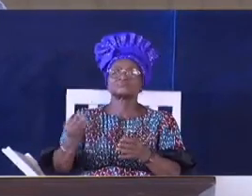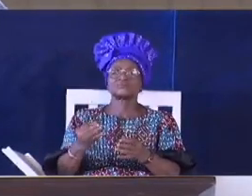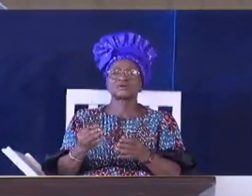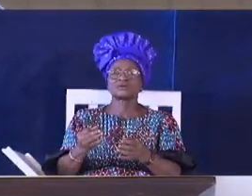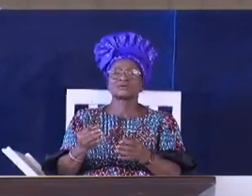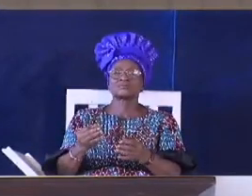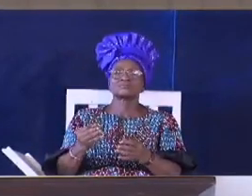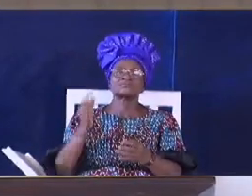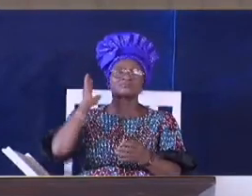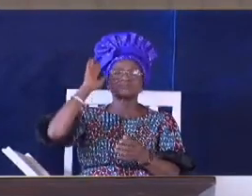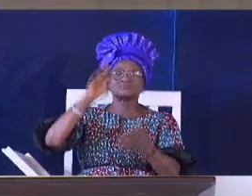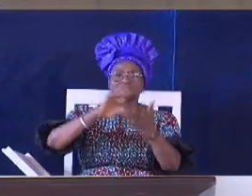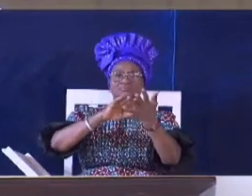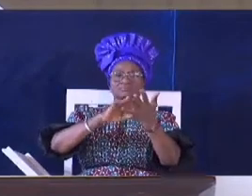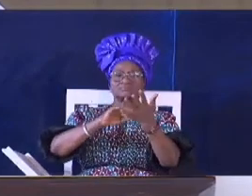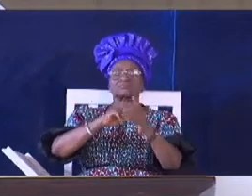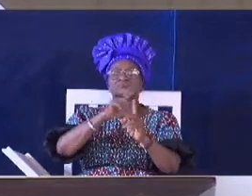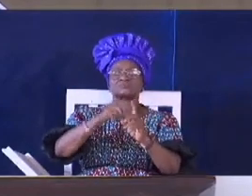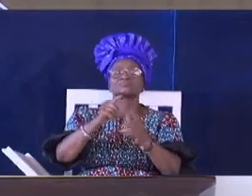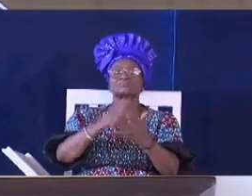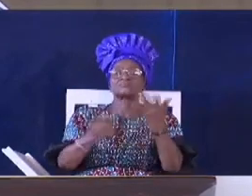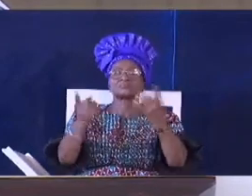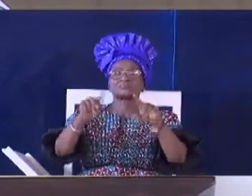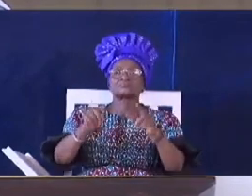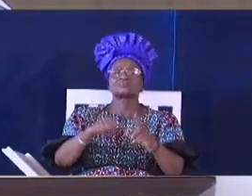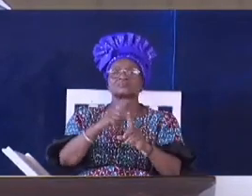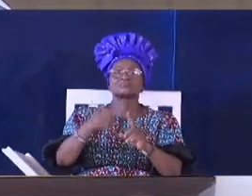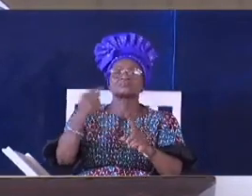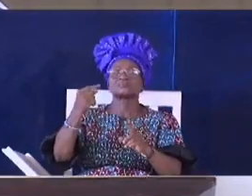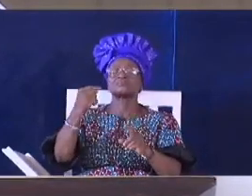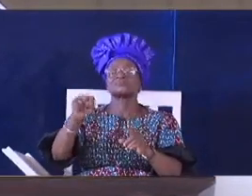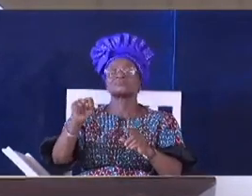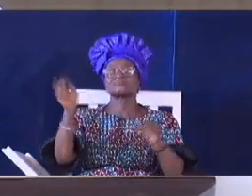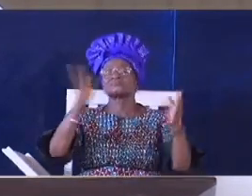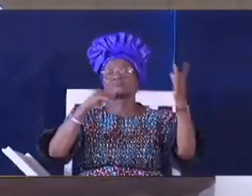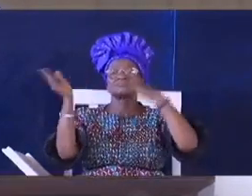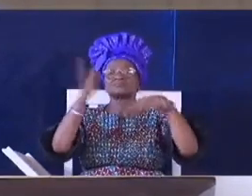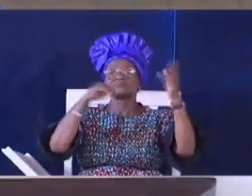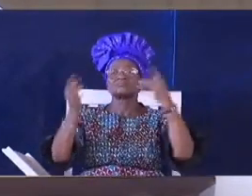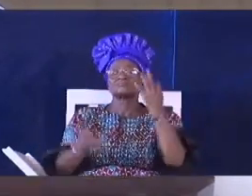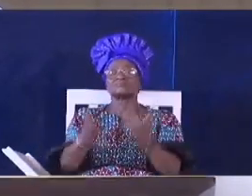we learned about what happens when the fire falls.